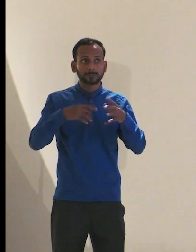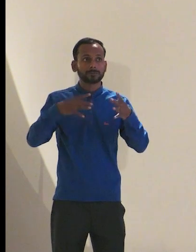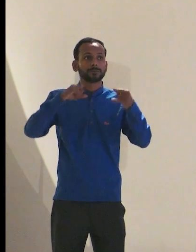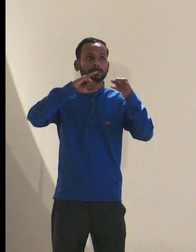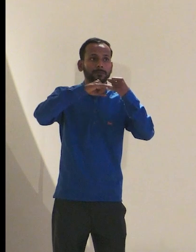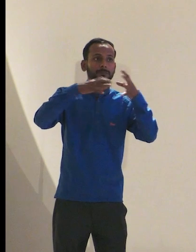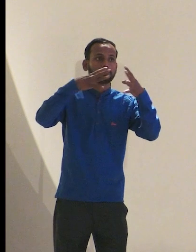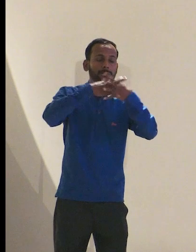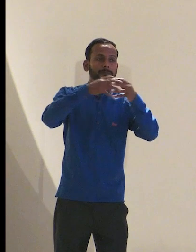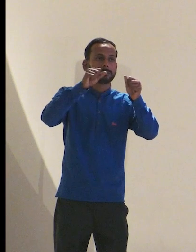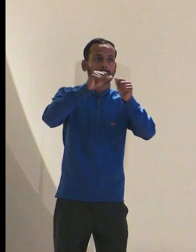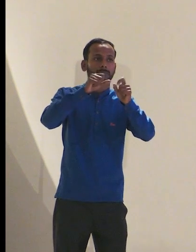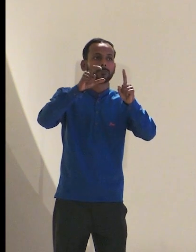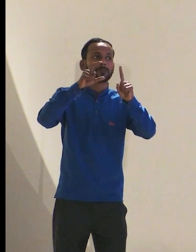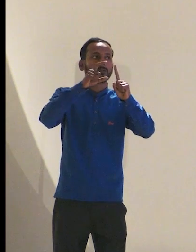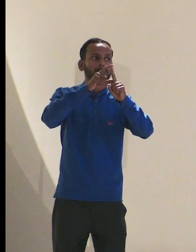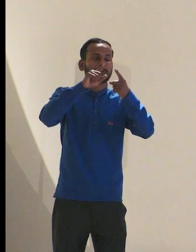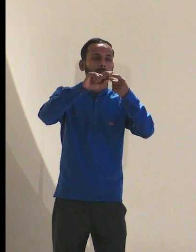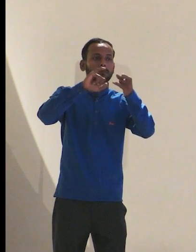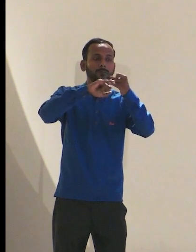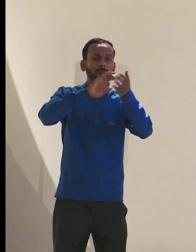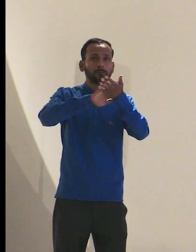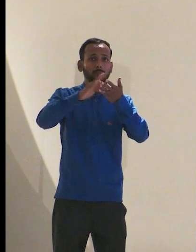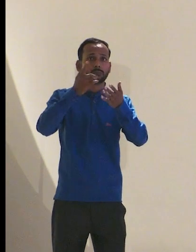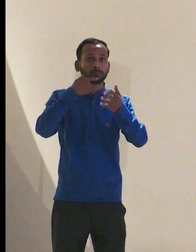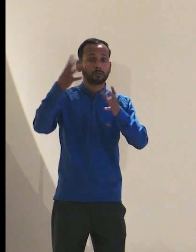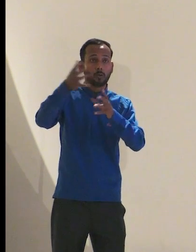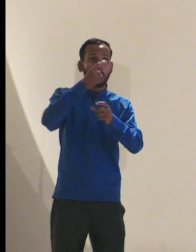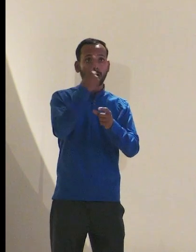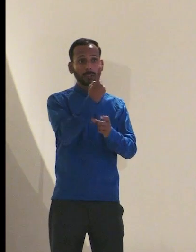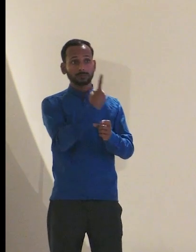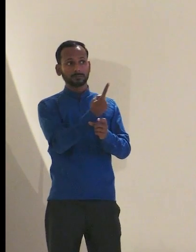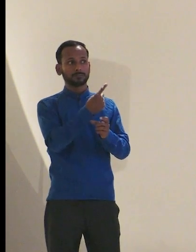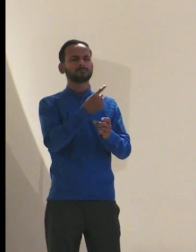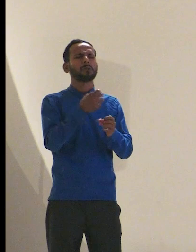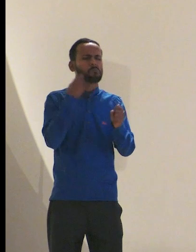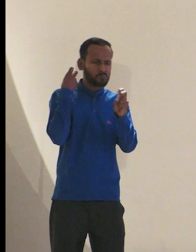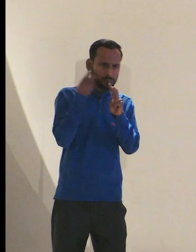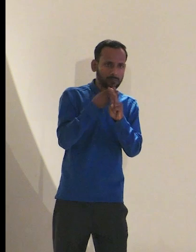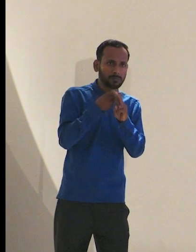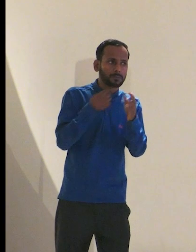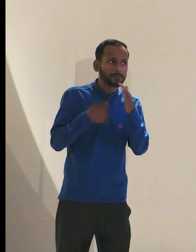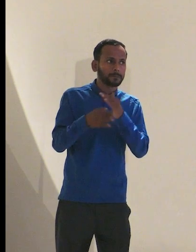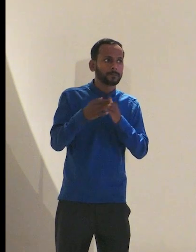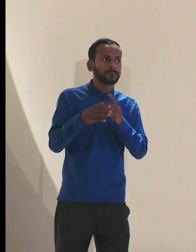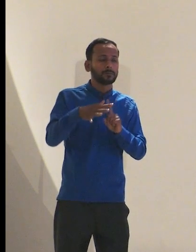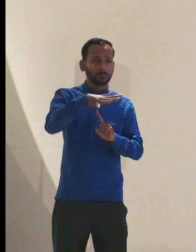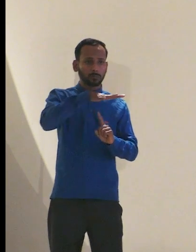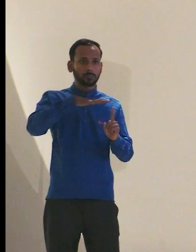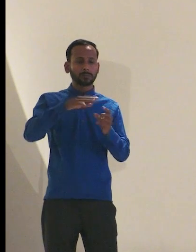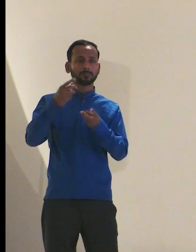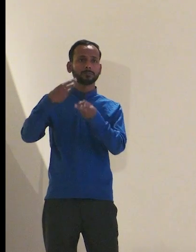difficult because our collection actually straddles both colonial history. We are trying